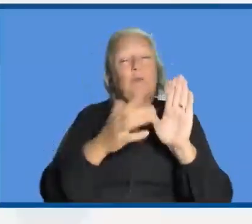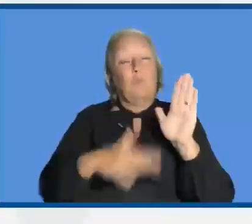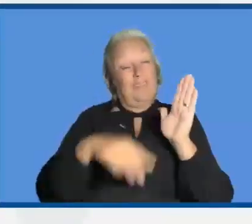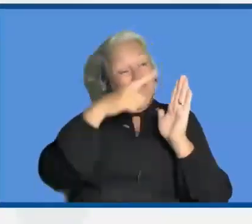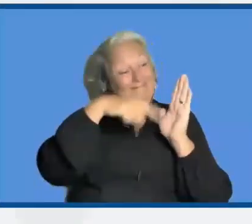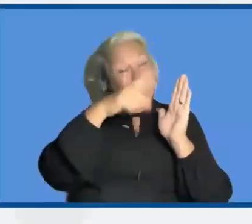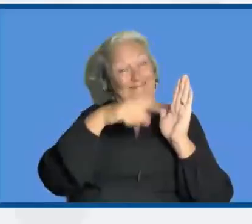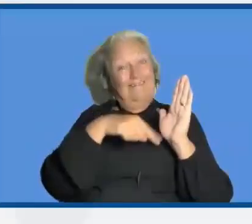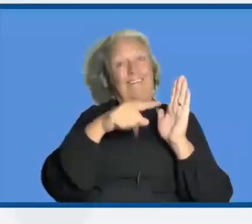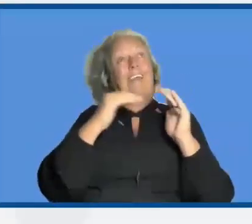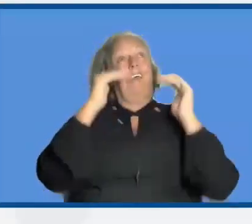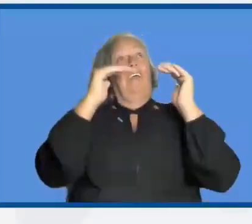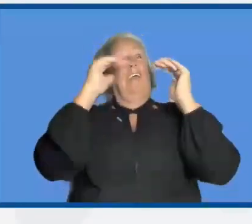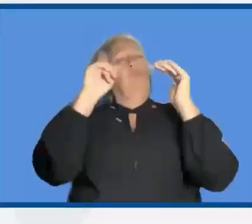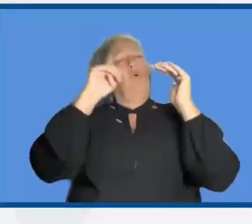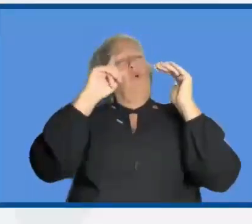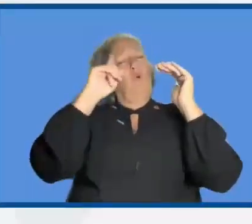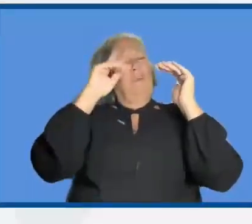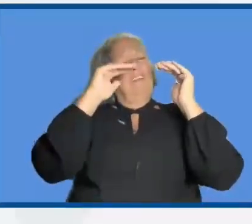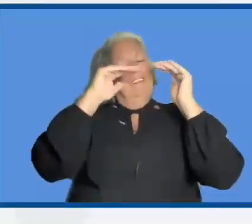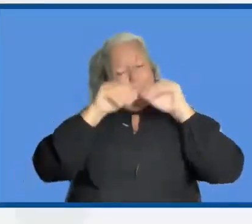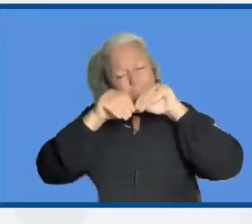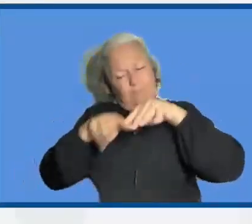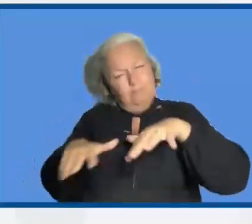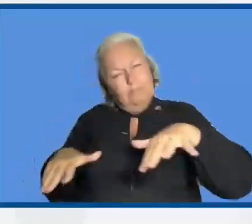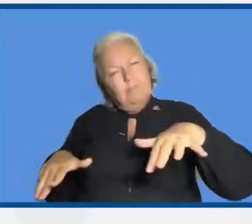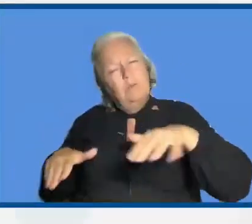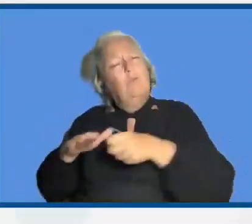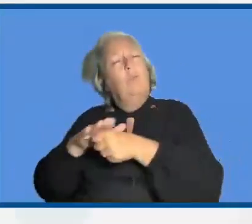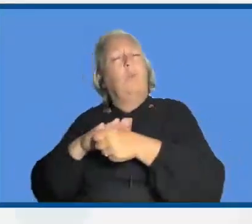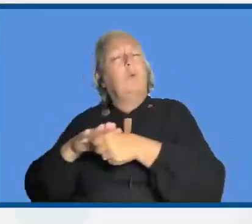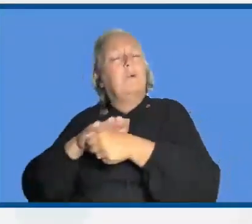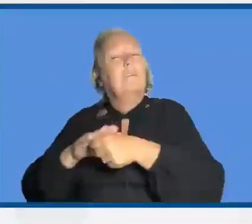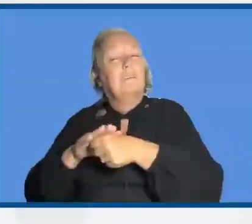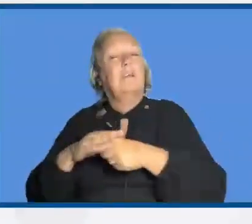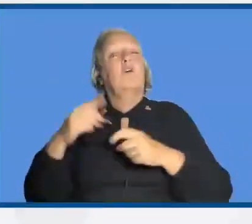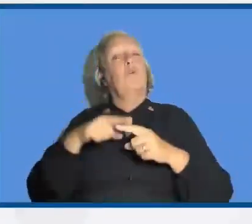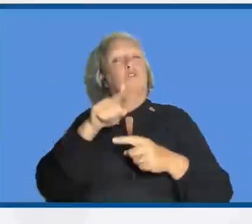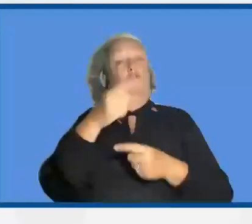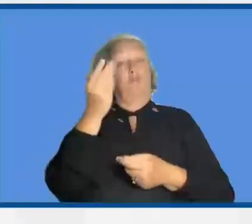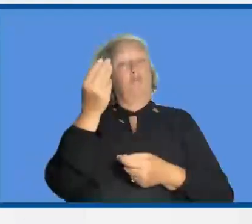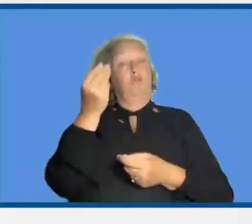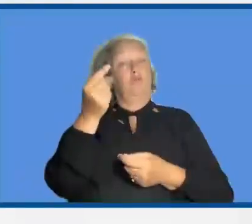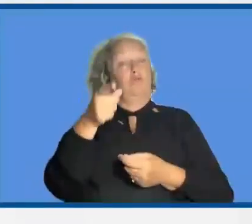areas. And also budgets, once again, they're extremely important because at the end of the day, communities have access to certain budgets, but